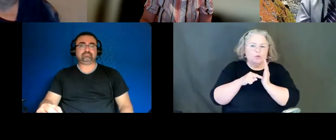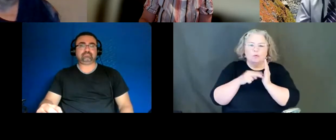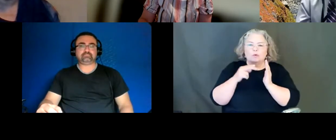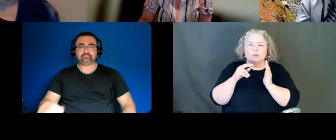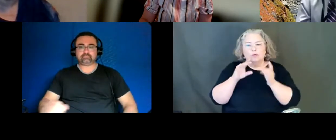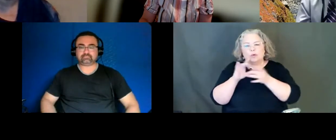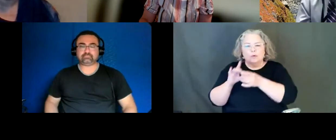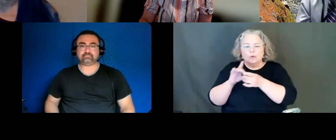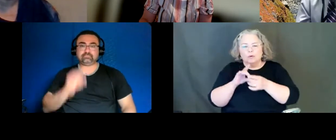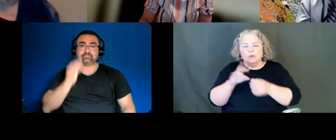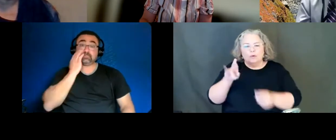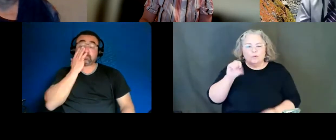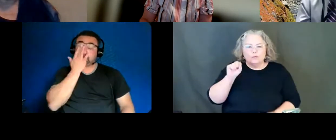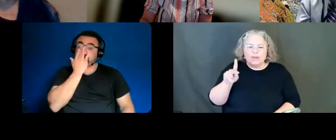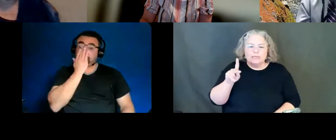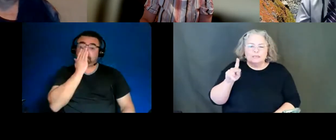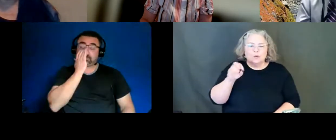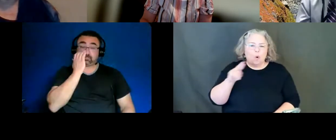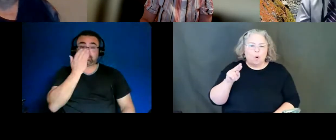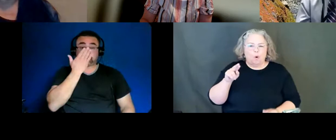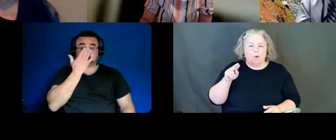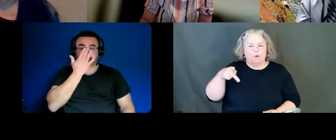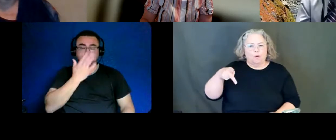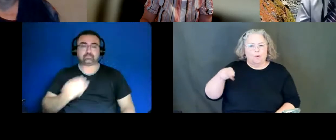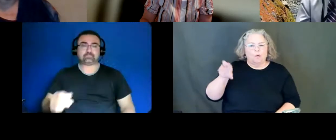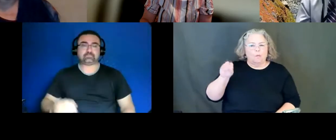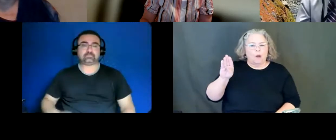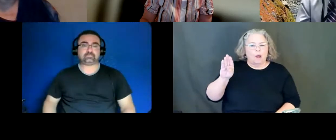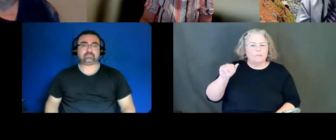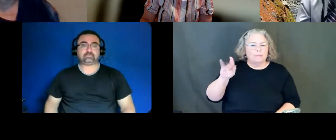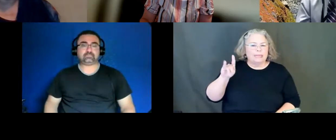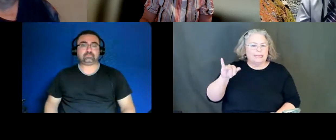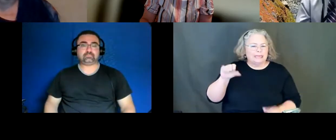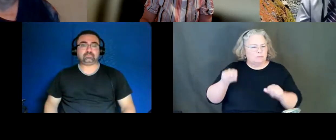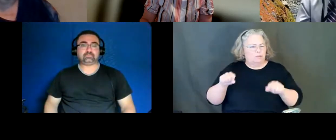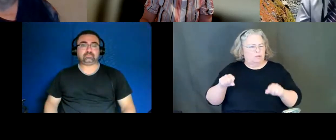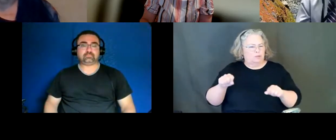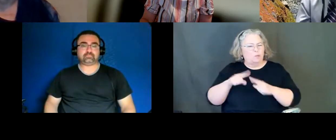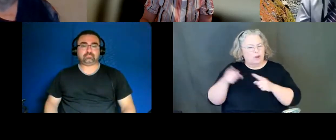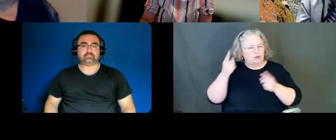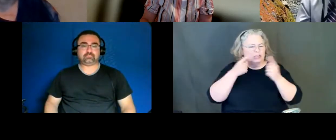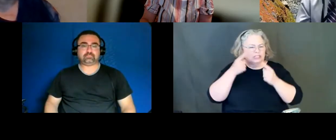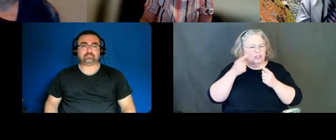or probabilities, which are important when you are considering information.